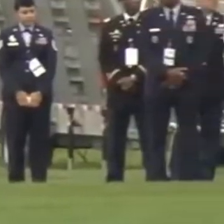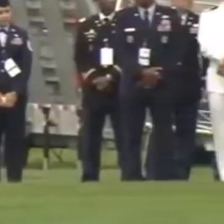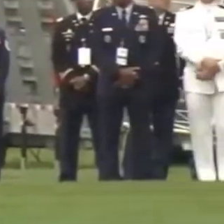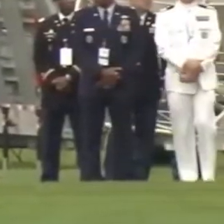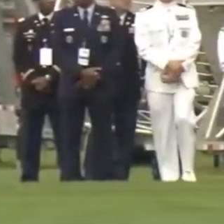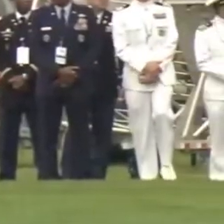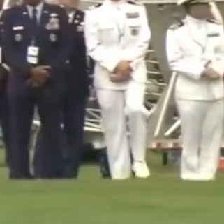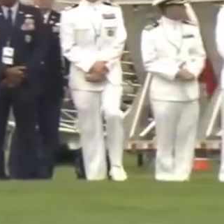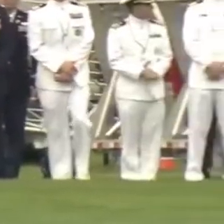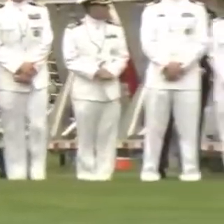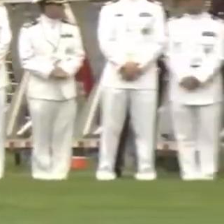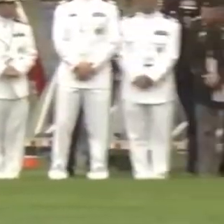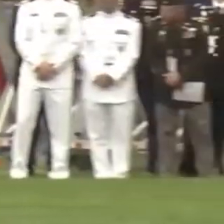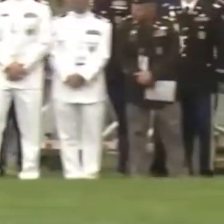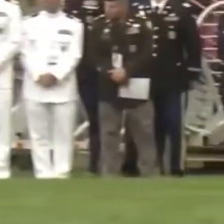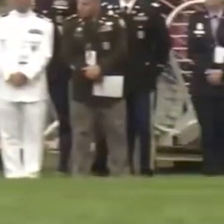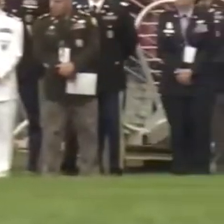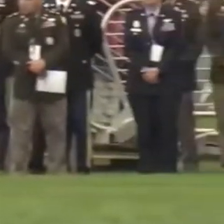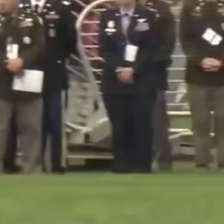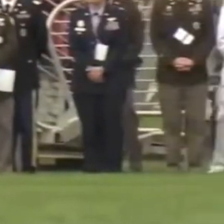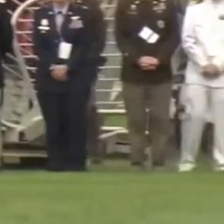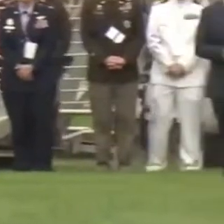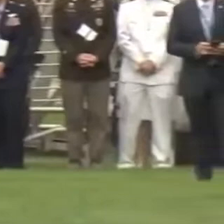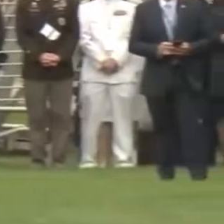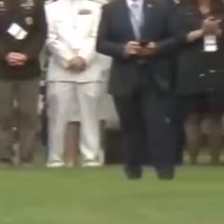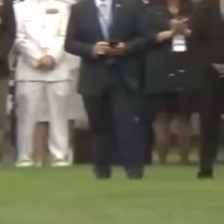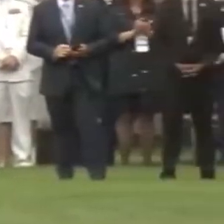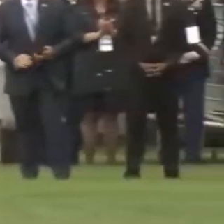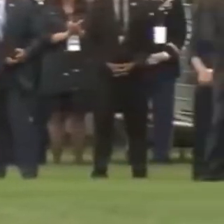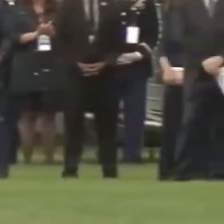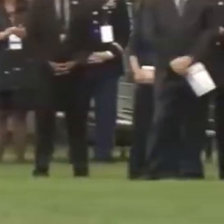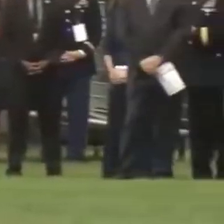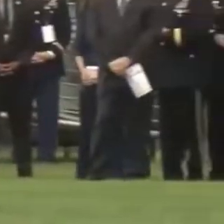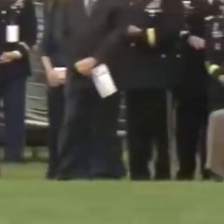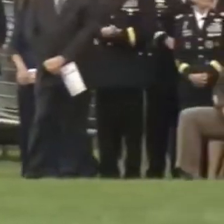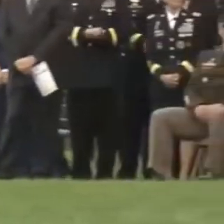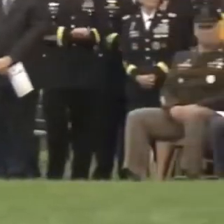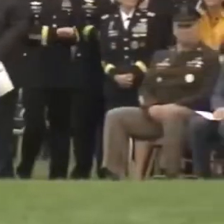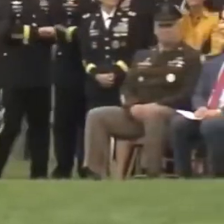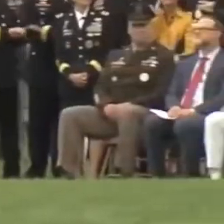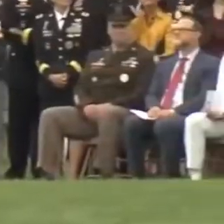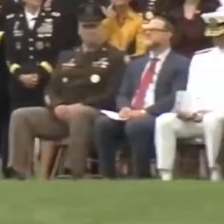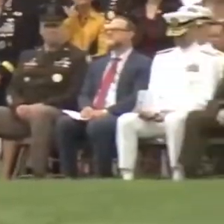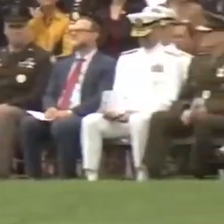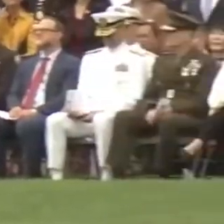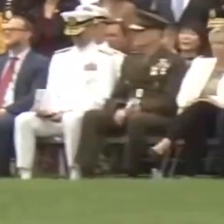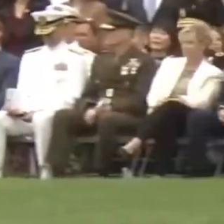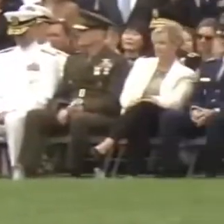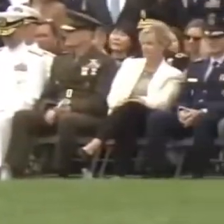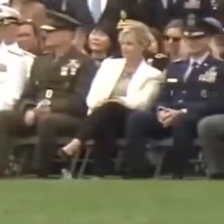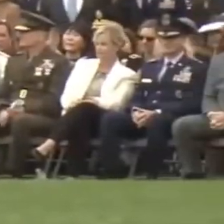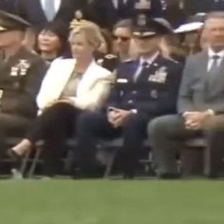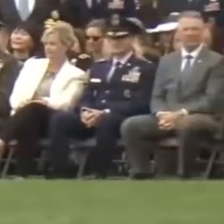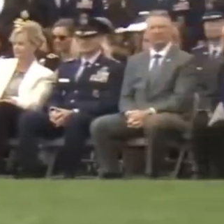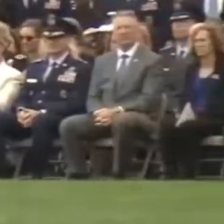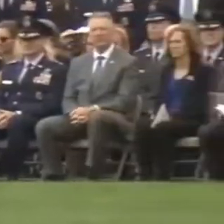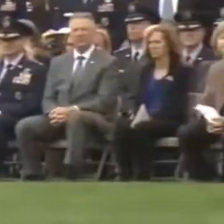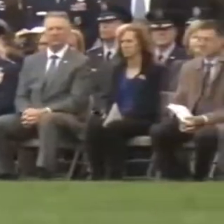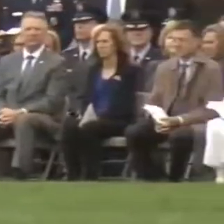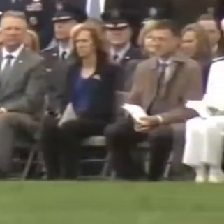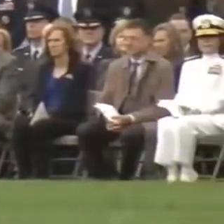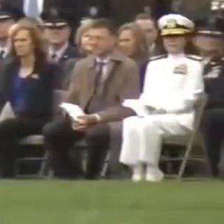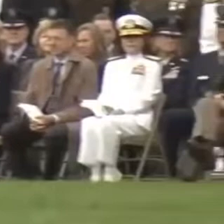Caro. And to the rear of the formation are the 56 state and territorial flags of the United States of